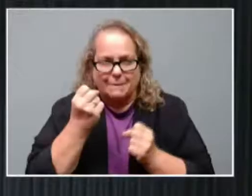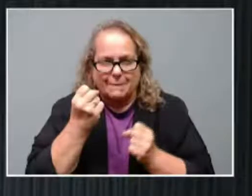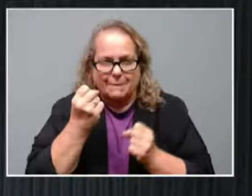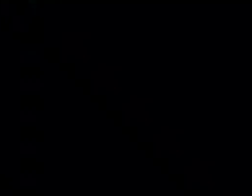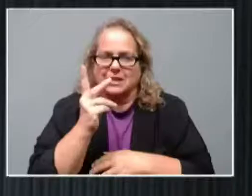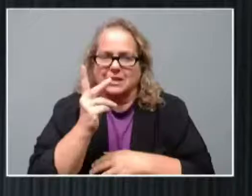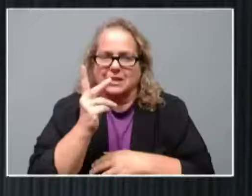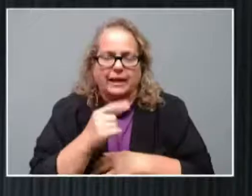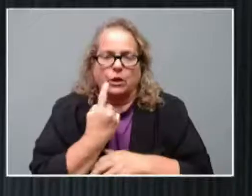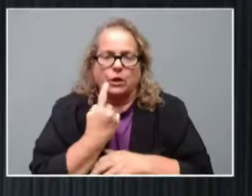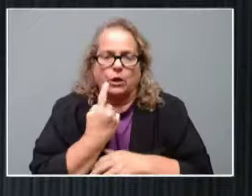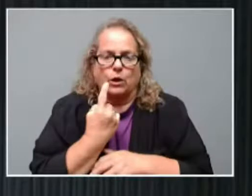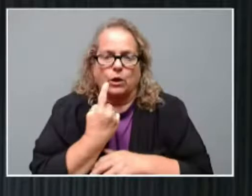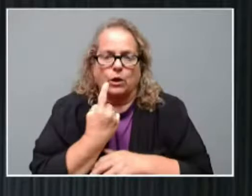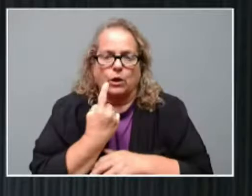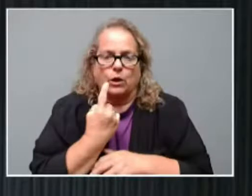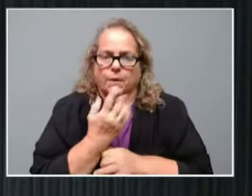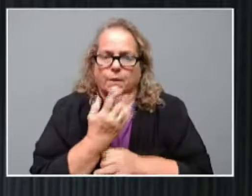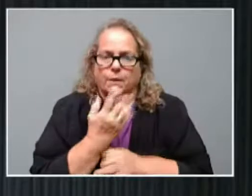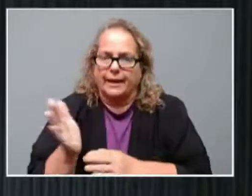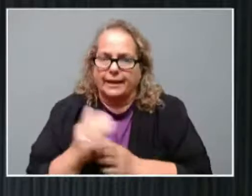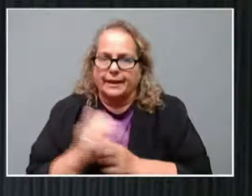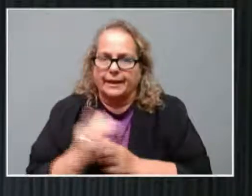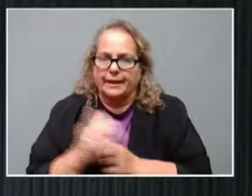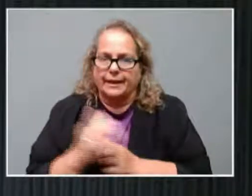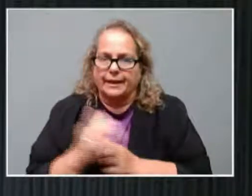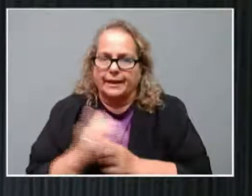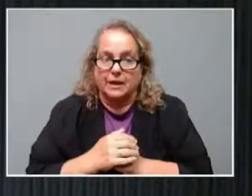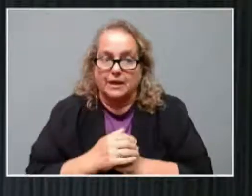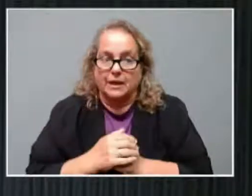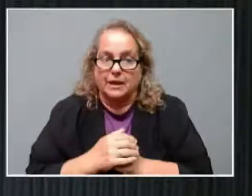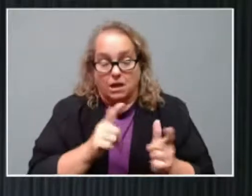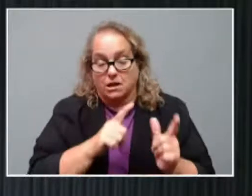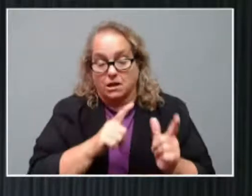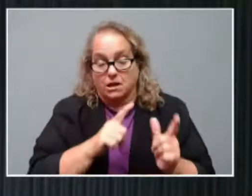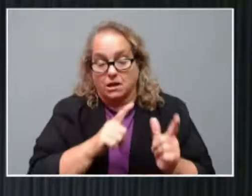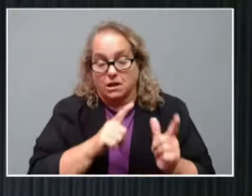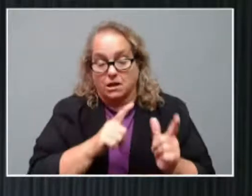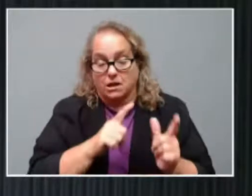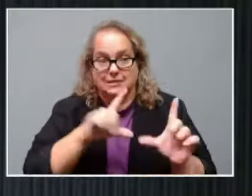had the one plan. Now, if you go to the next slide,